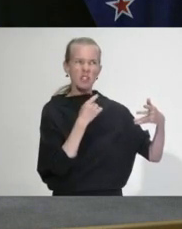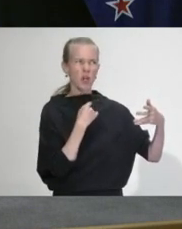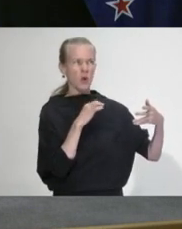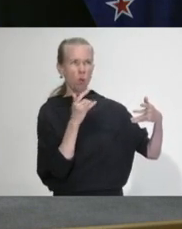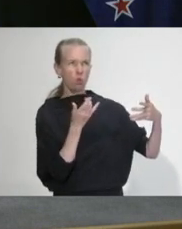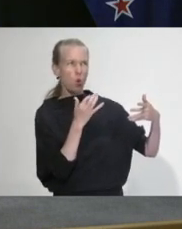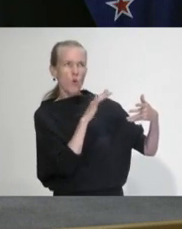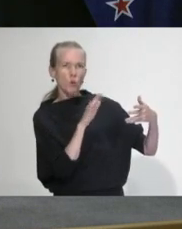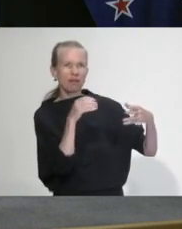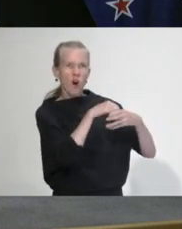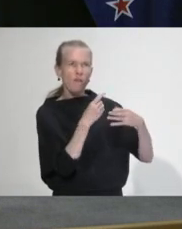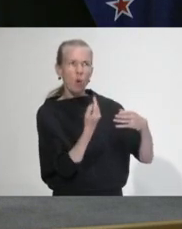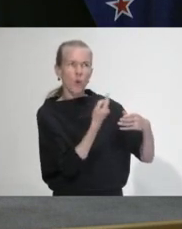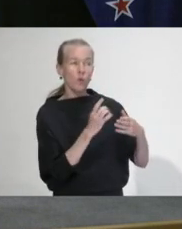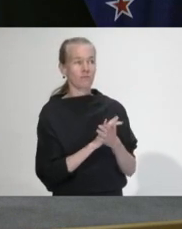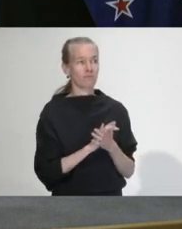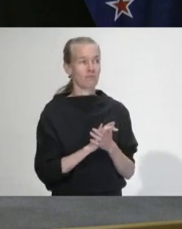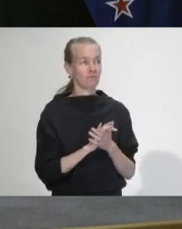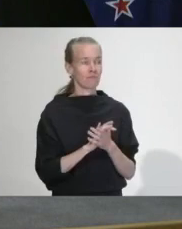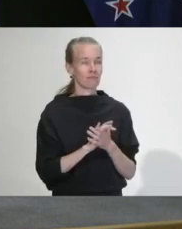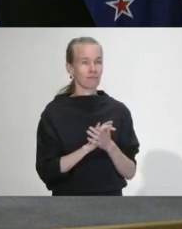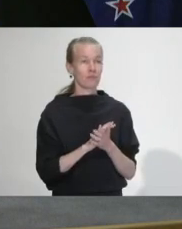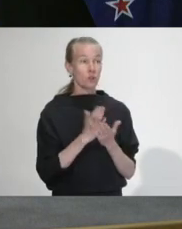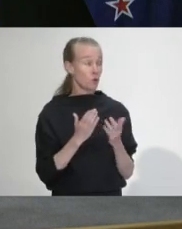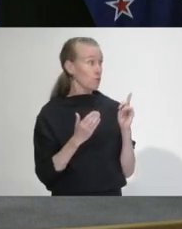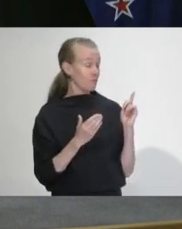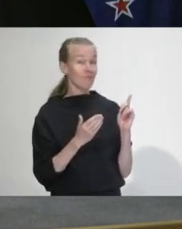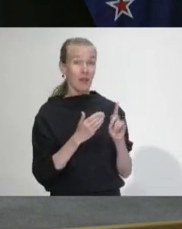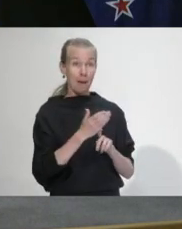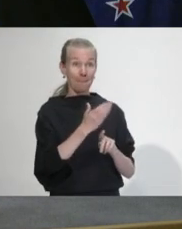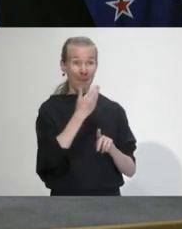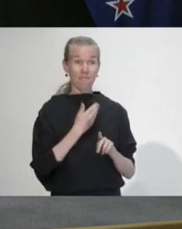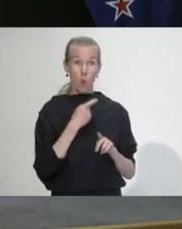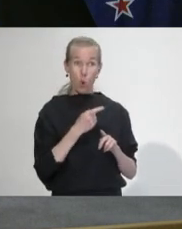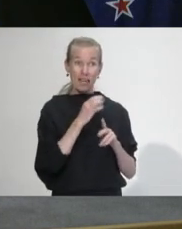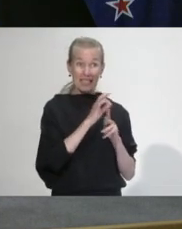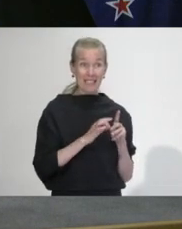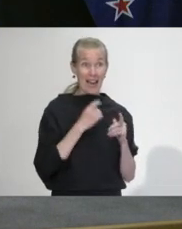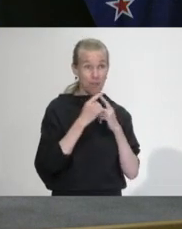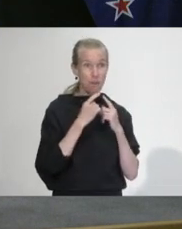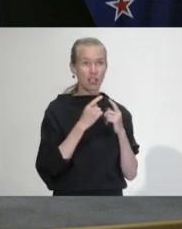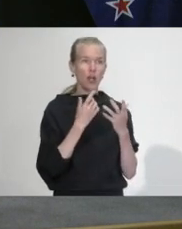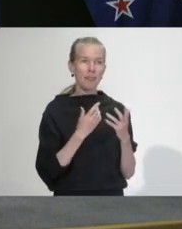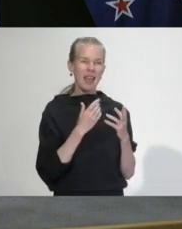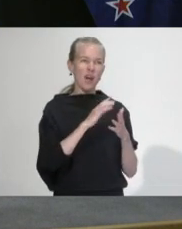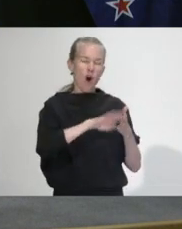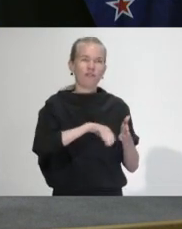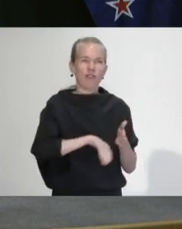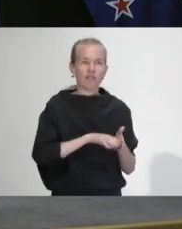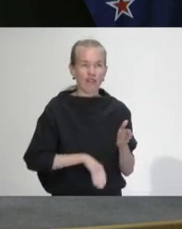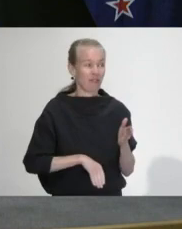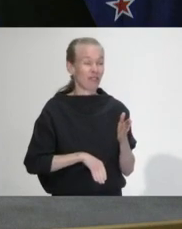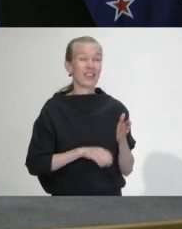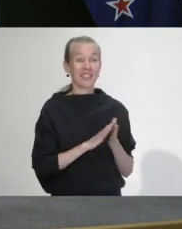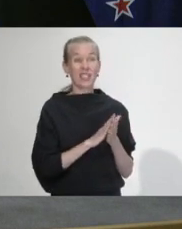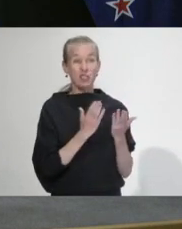was downgraded or made more general, so we're reinstating it back to what it was. We just want to incentivise you being here for these